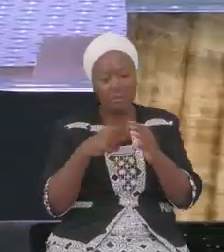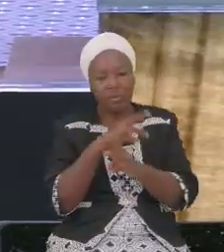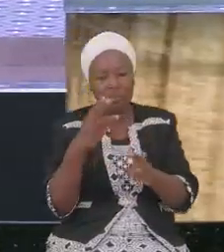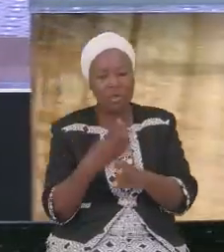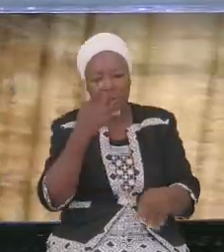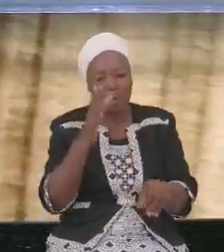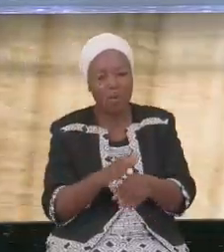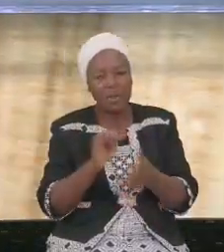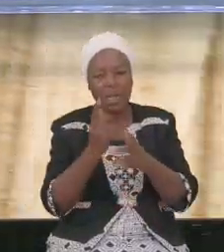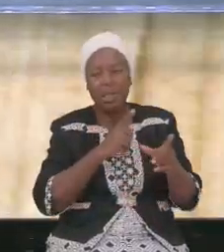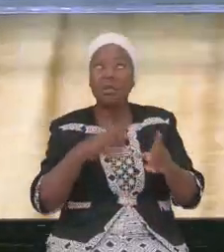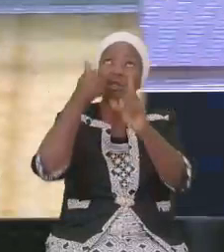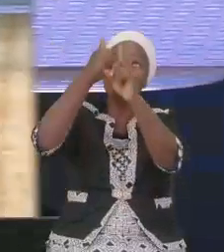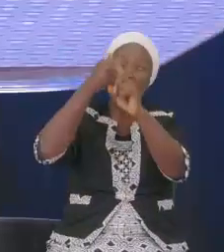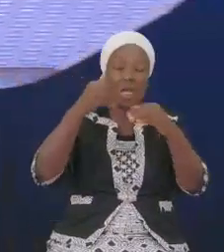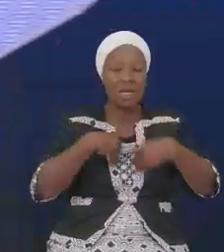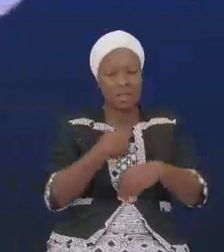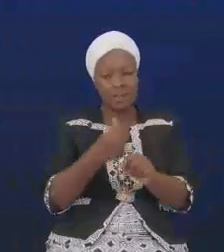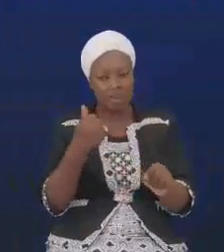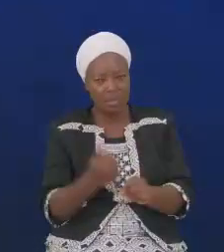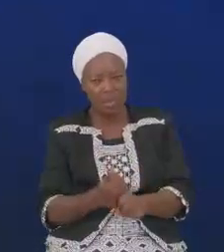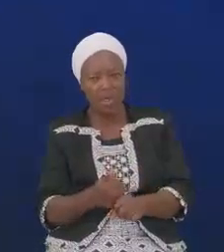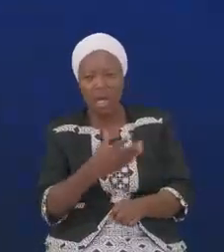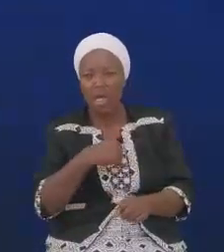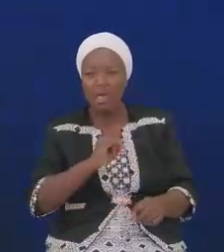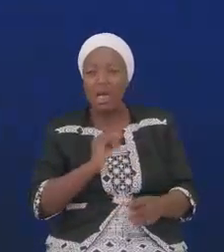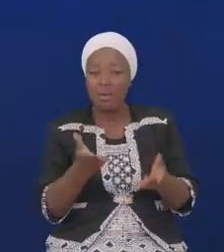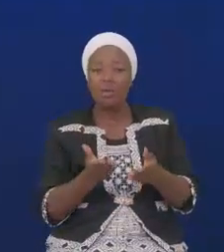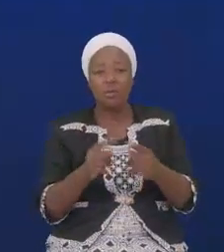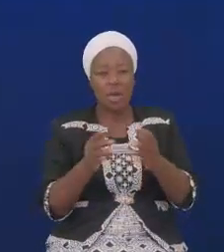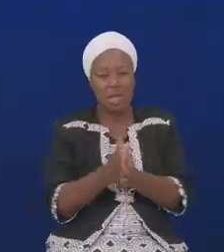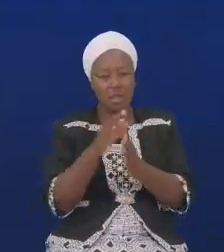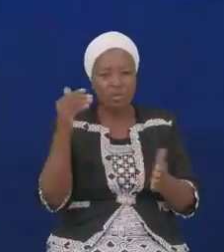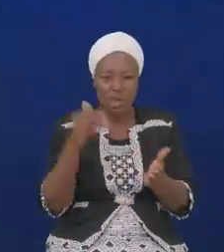the Lord himself has made. And I want to ask you again,